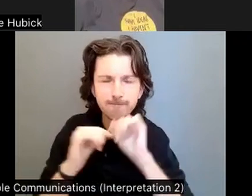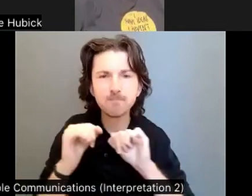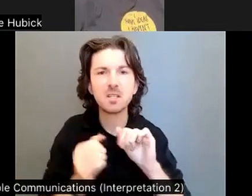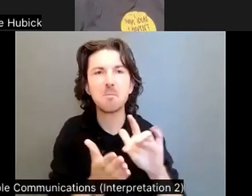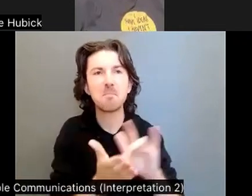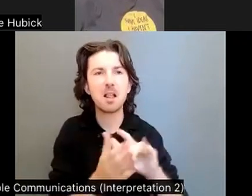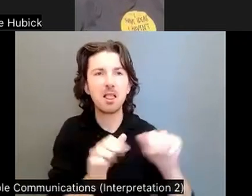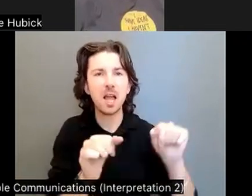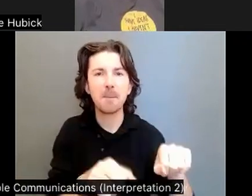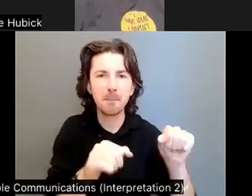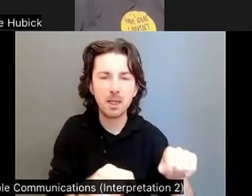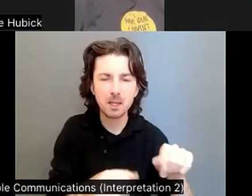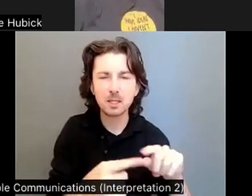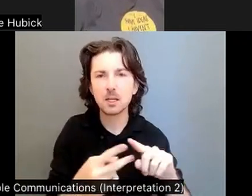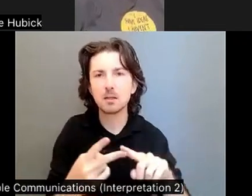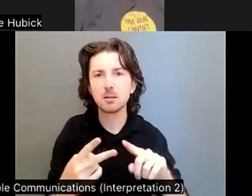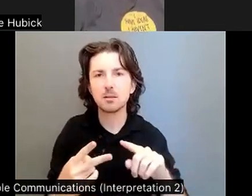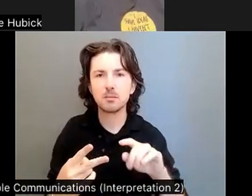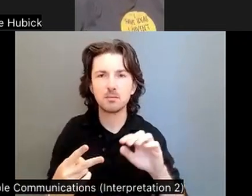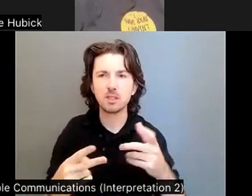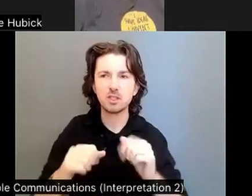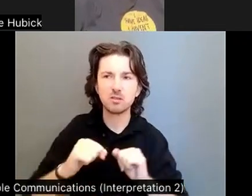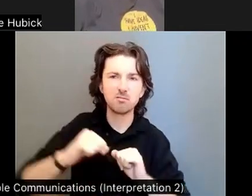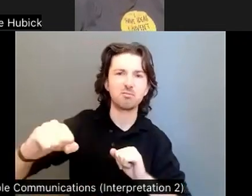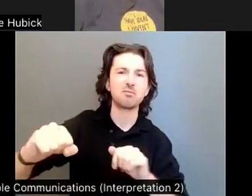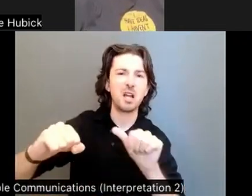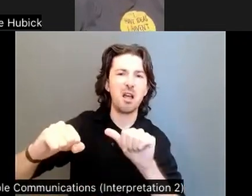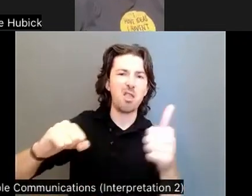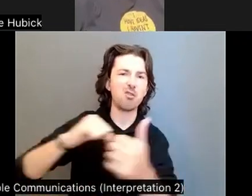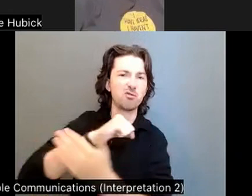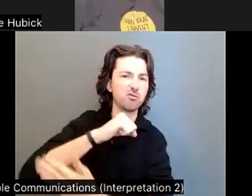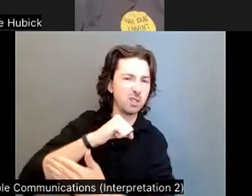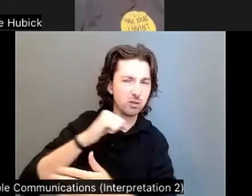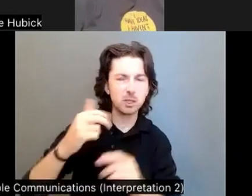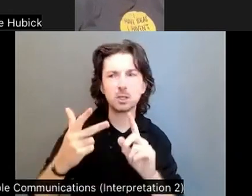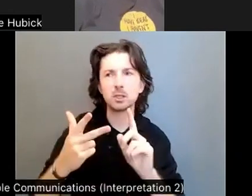racism, misogyny, xenophobia in healthcare and in everyday life.